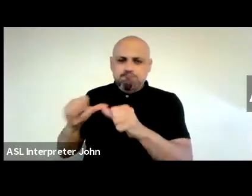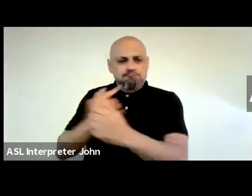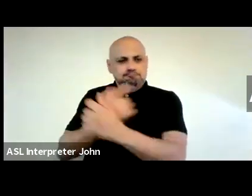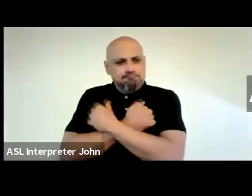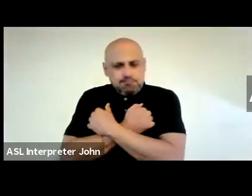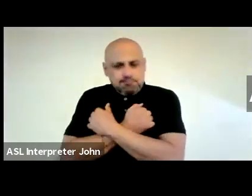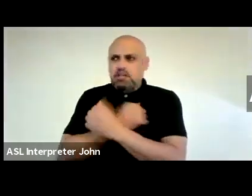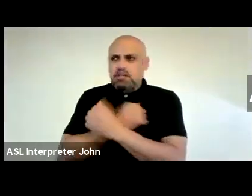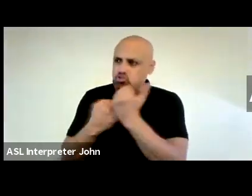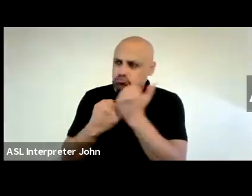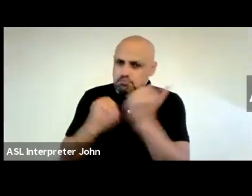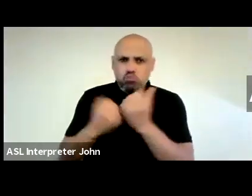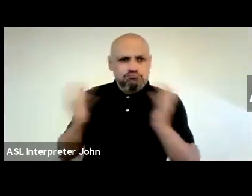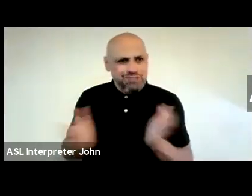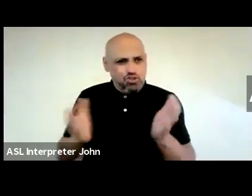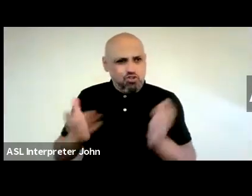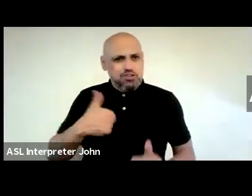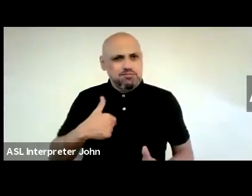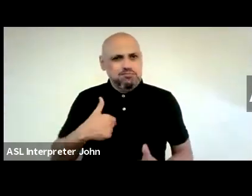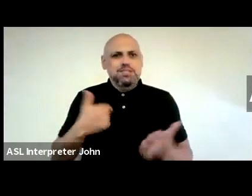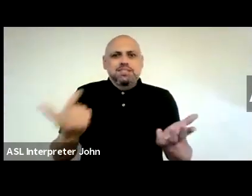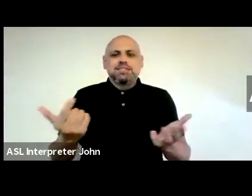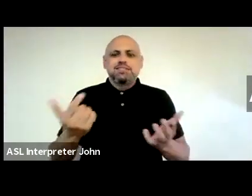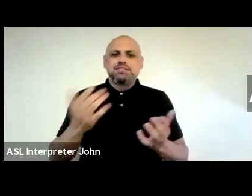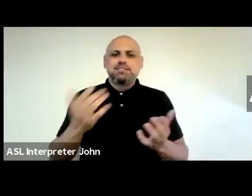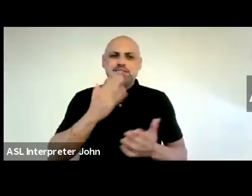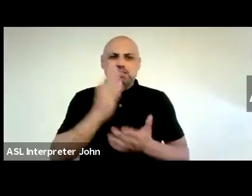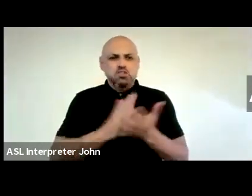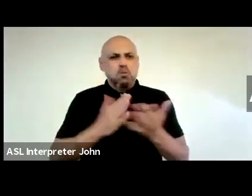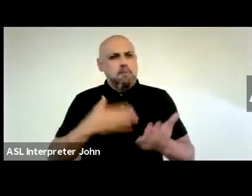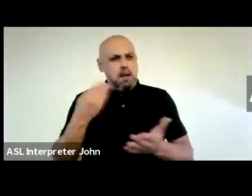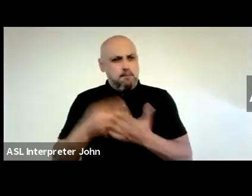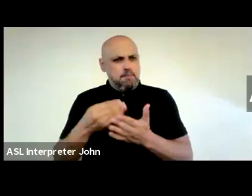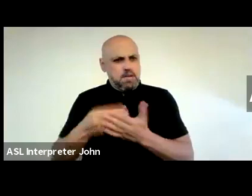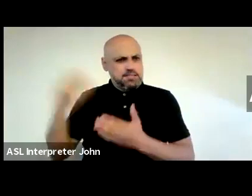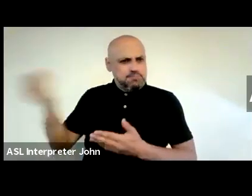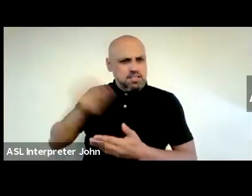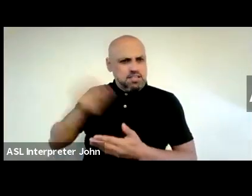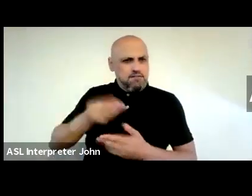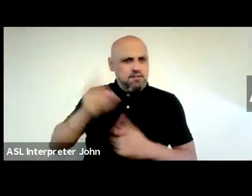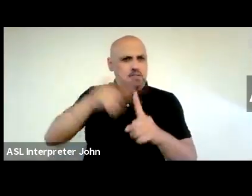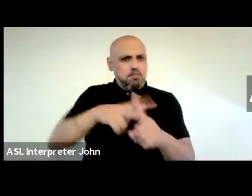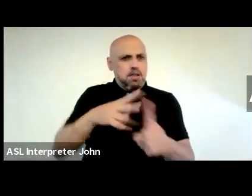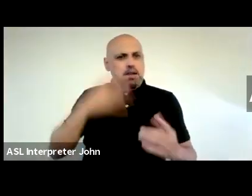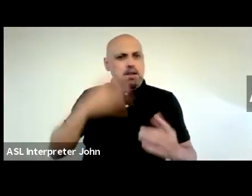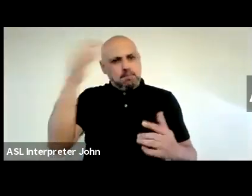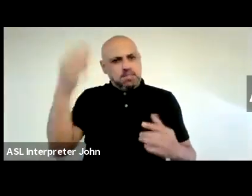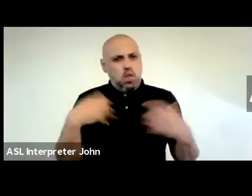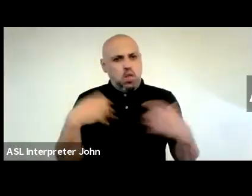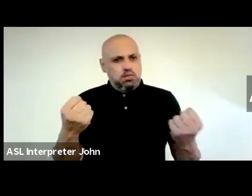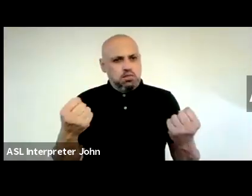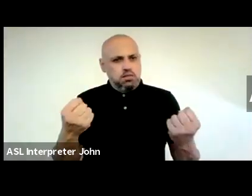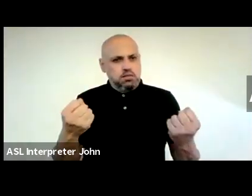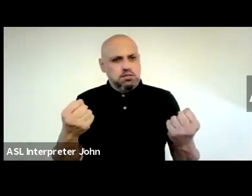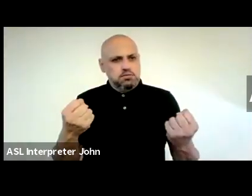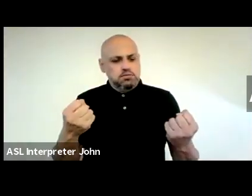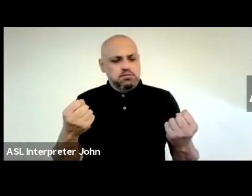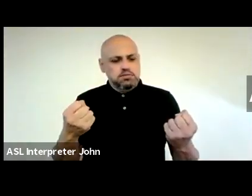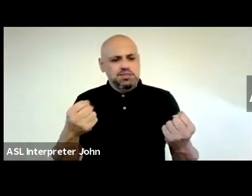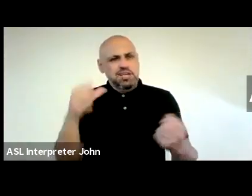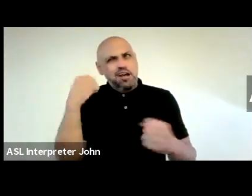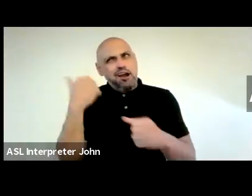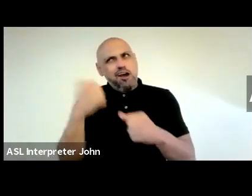and encouraged me to take some of my inheritance money and apply it to my mental health. I remember